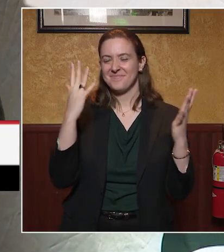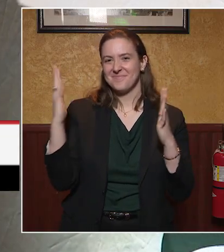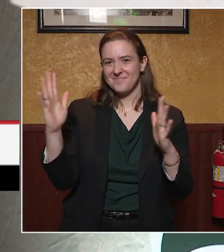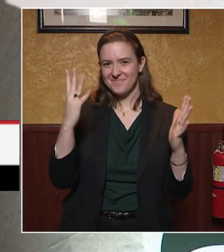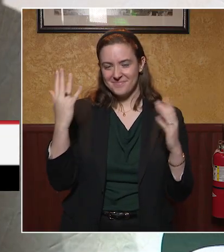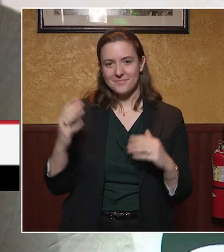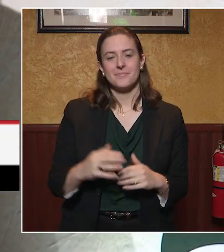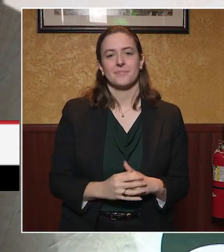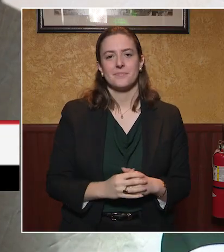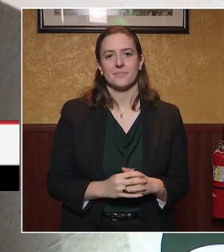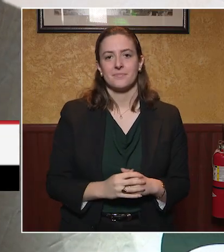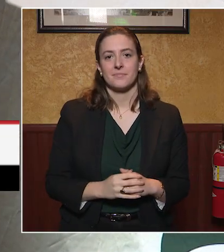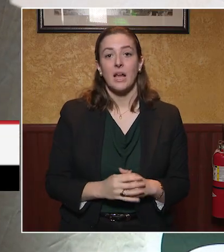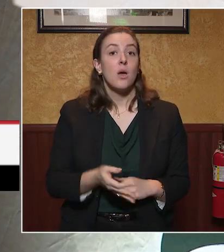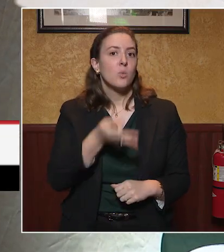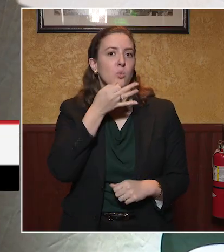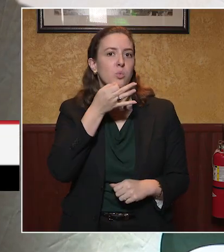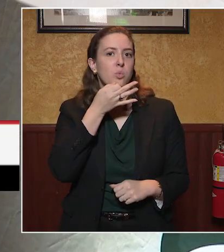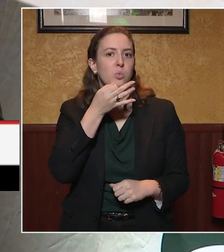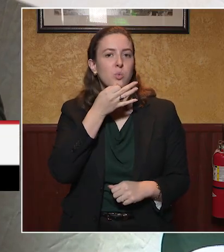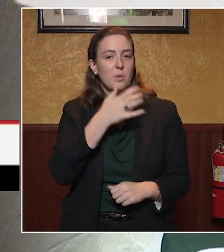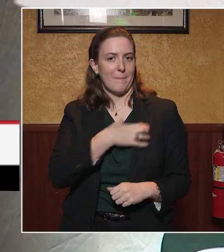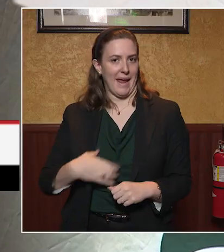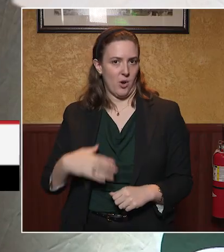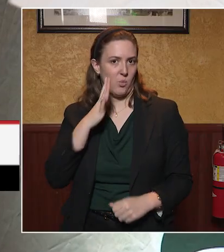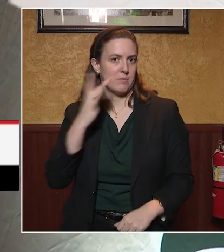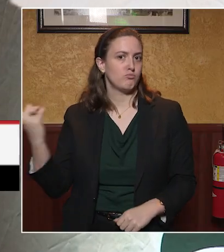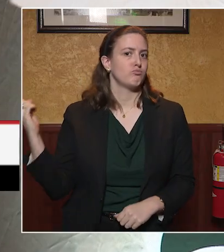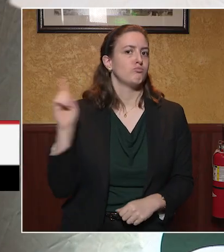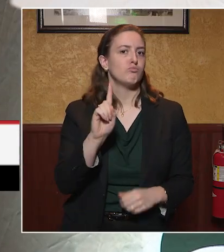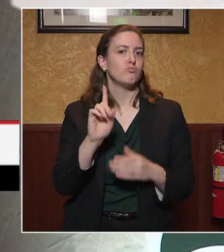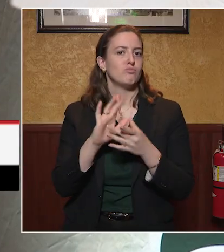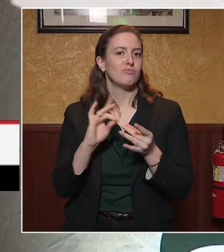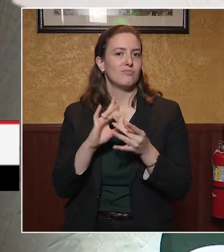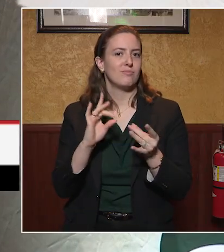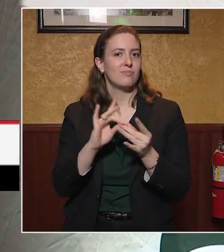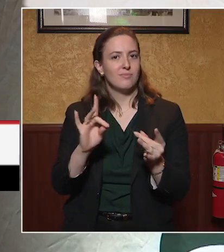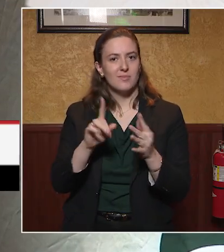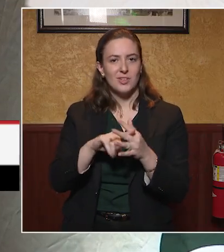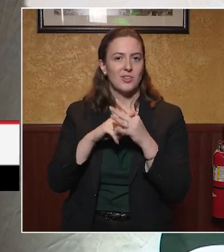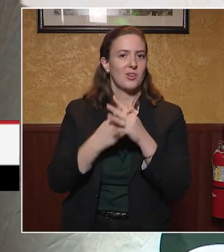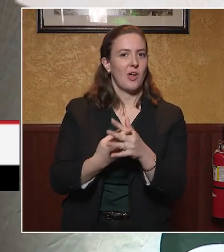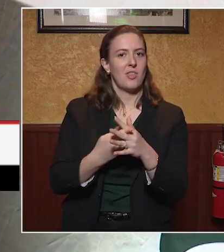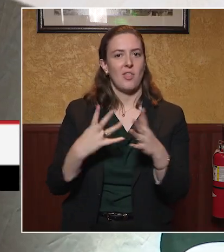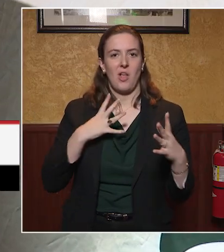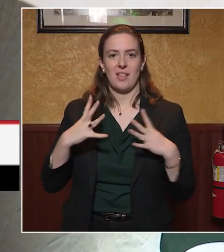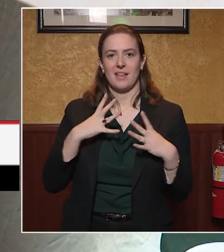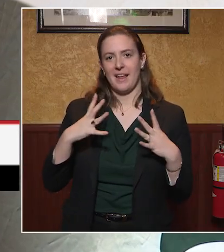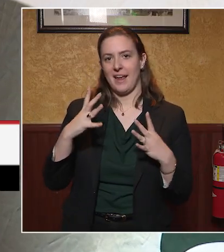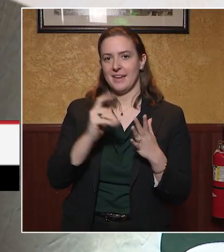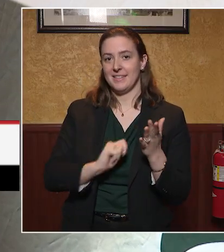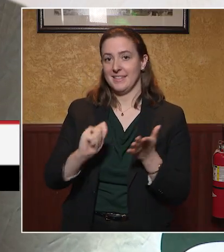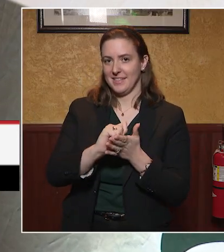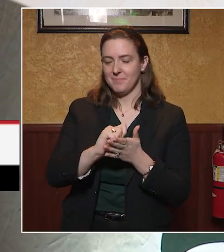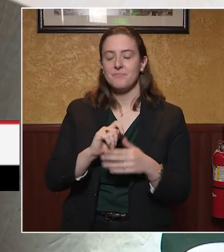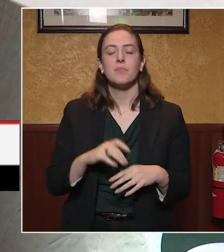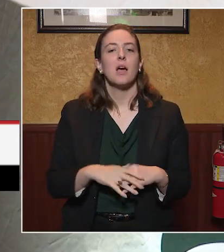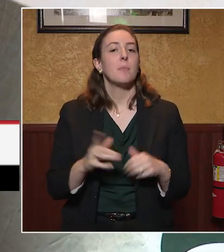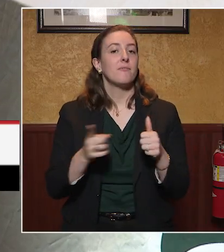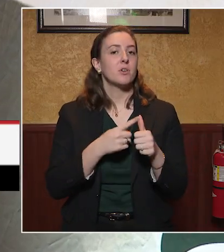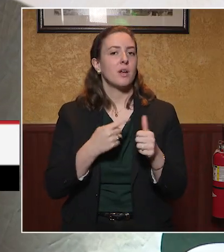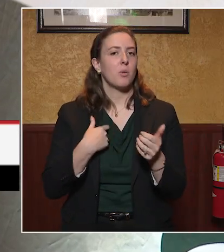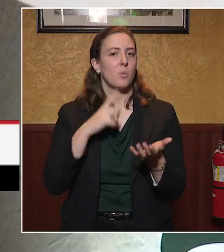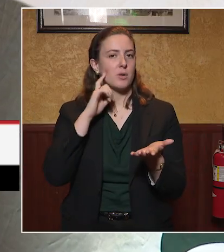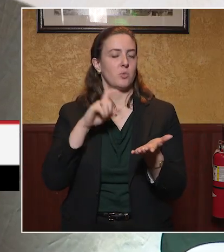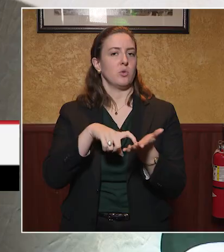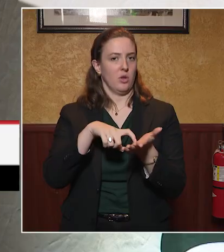Now, you will hear from our mayor in just a little bit as she helps us to kick off some of the magic of the holiday season. And I would also just take a moment to